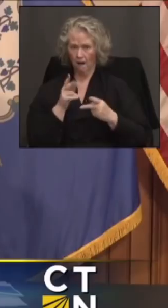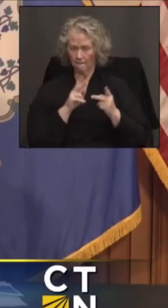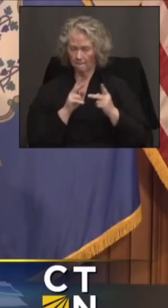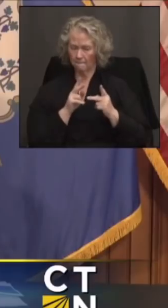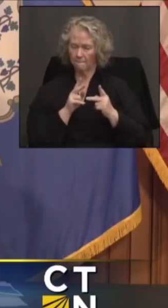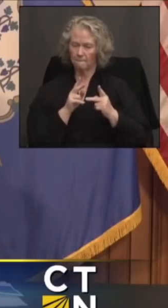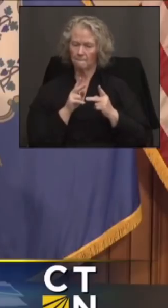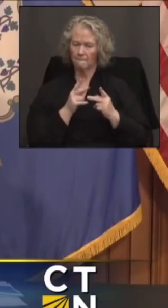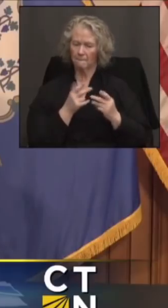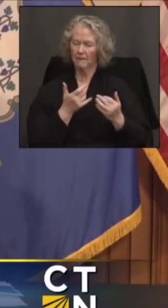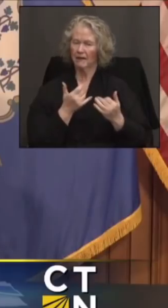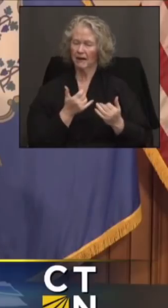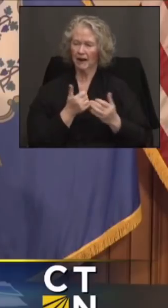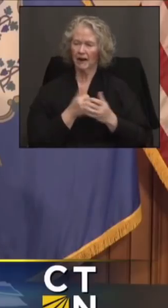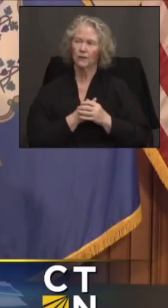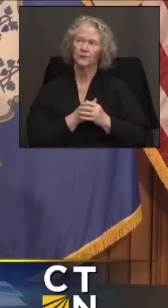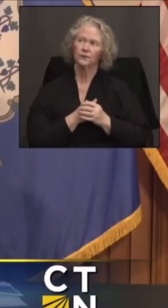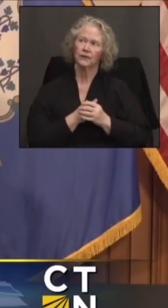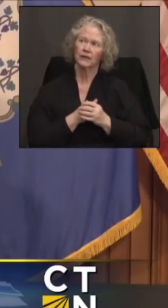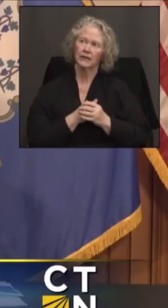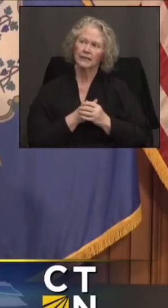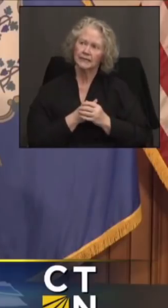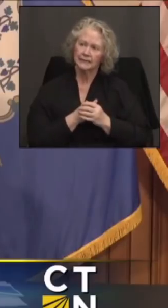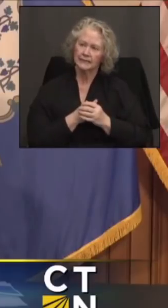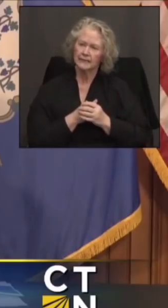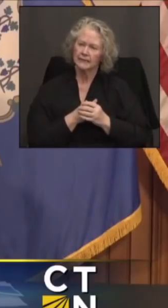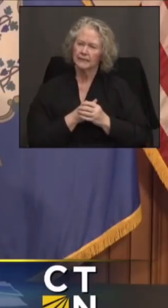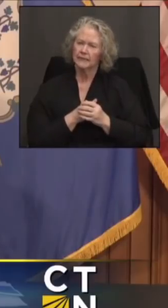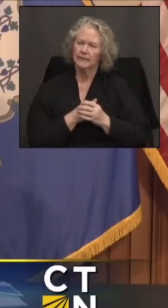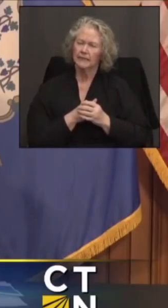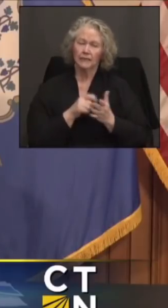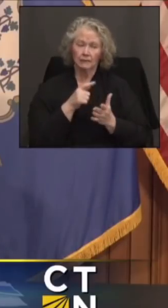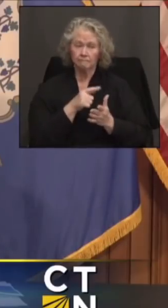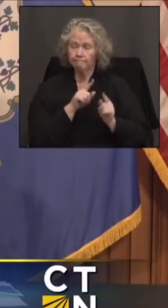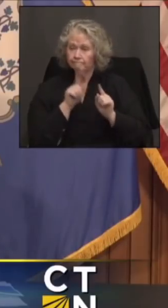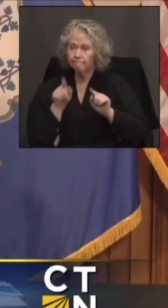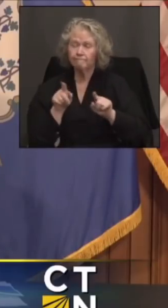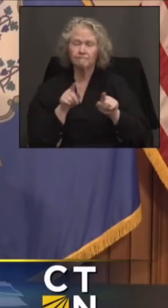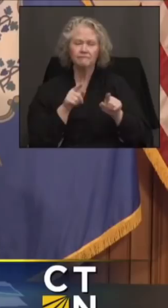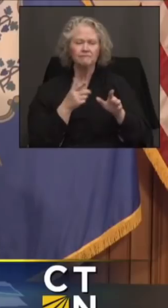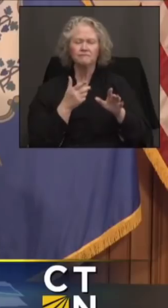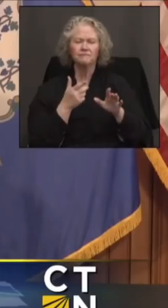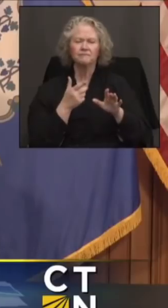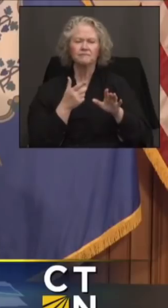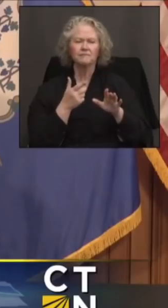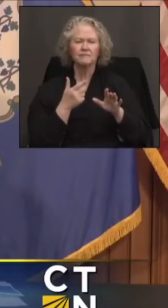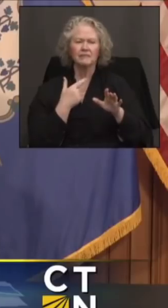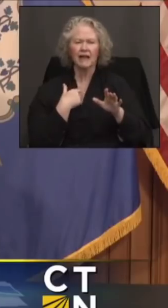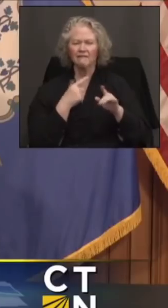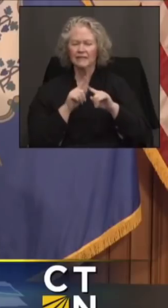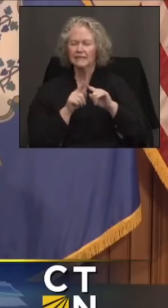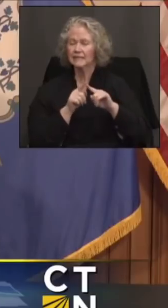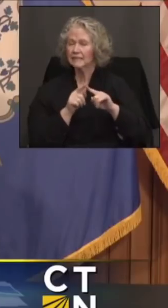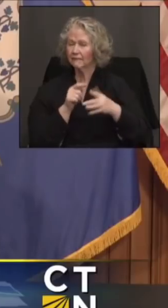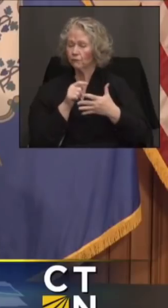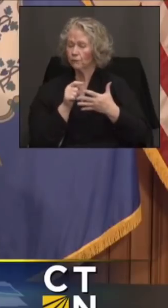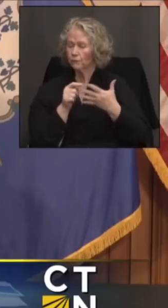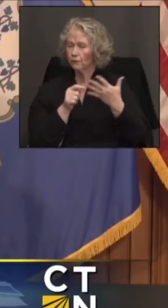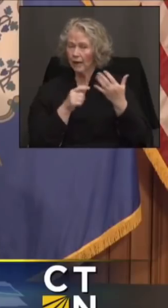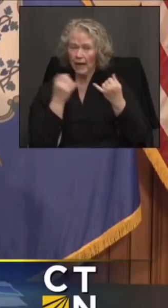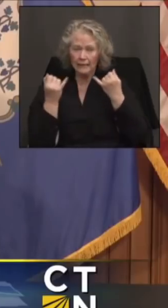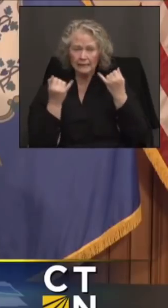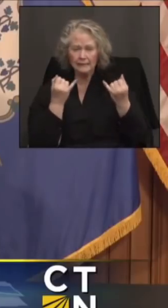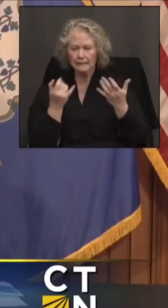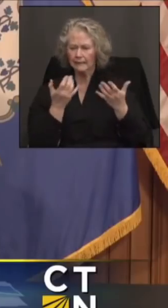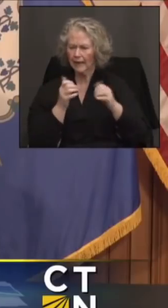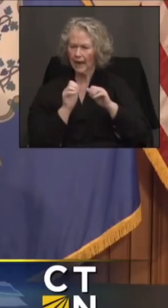younger people now. So what is it, the mobile units? What is it, a combination of things now moving forward to try to get